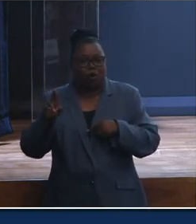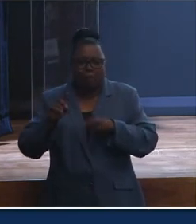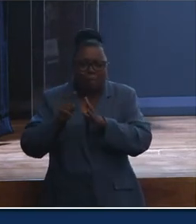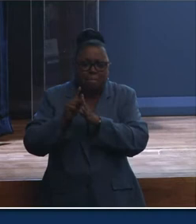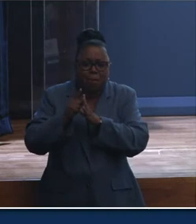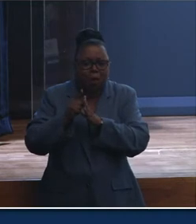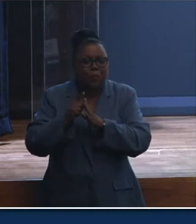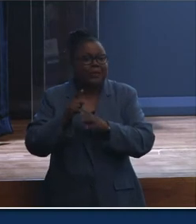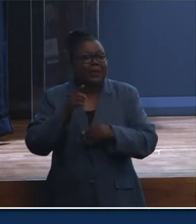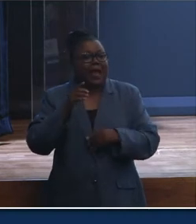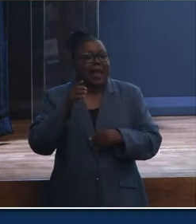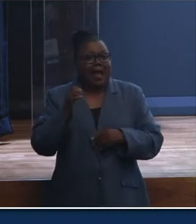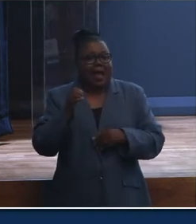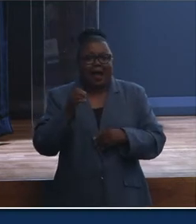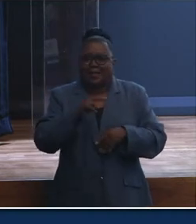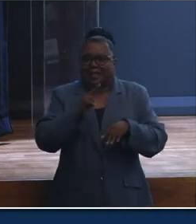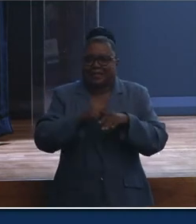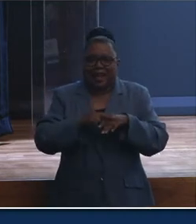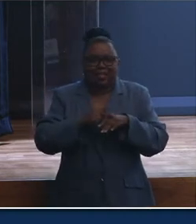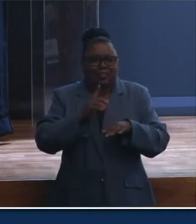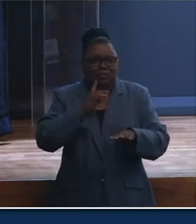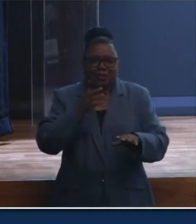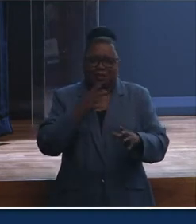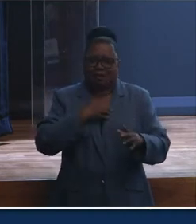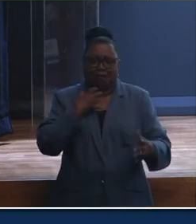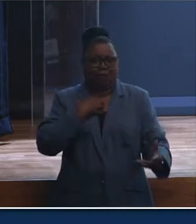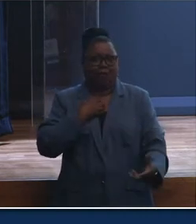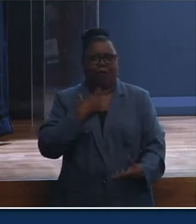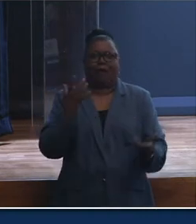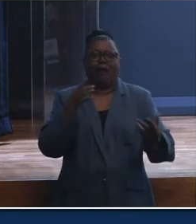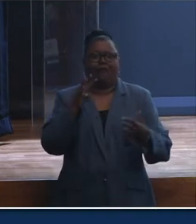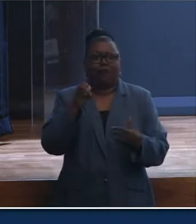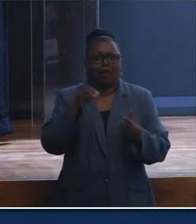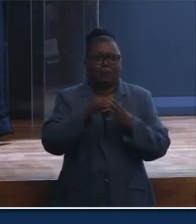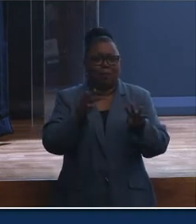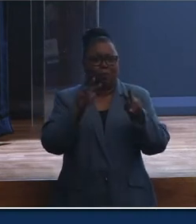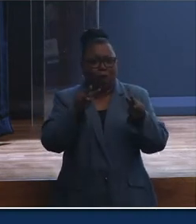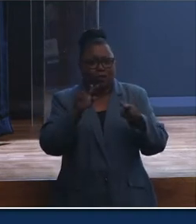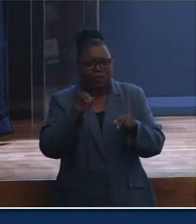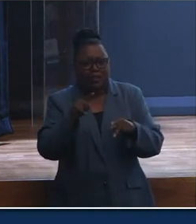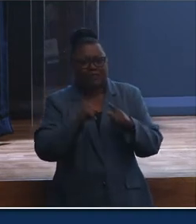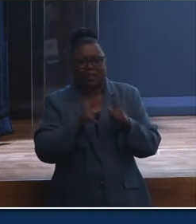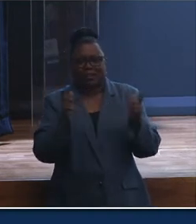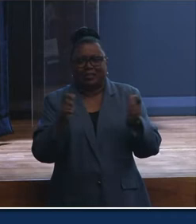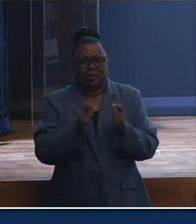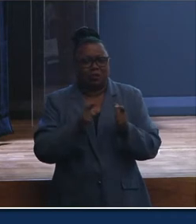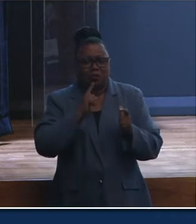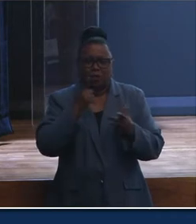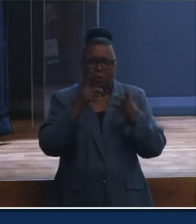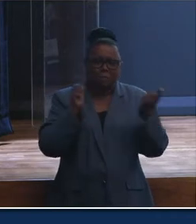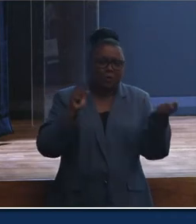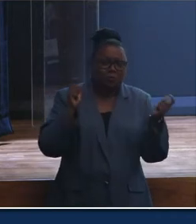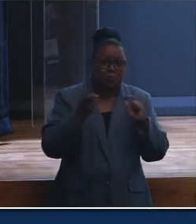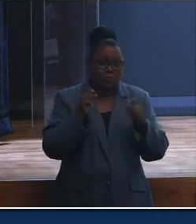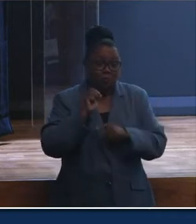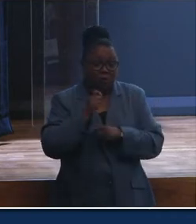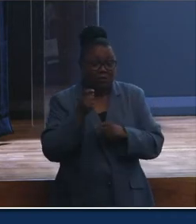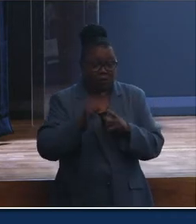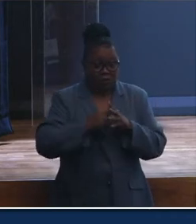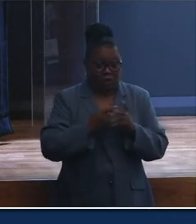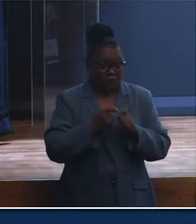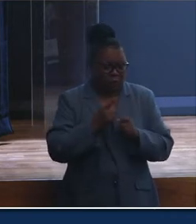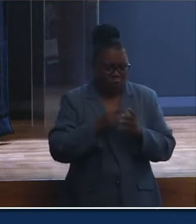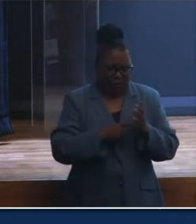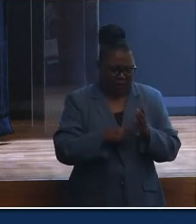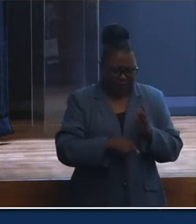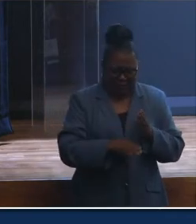moment. And the nation was absolutely riveted. 40 million watched on TV. It was a minivan revolution that started from, oh,